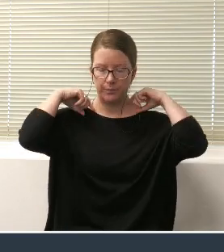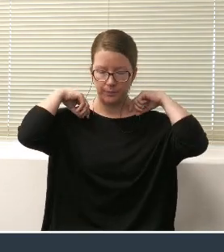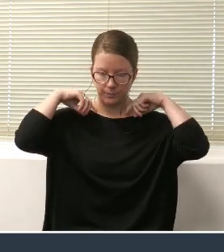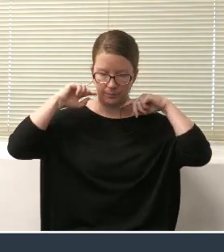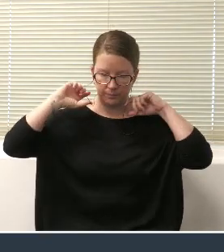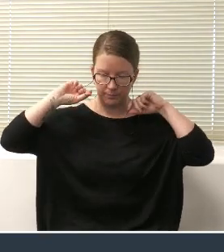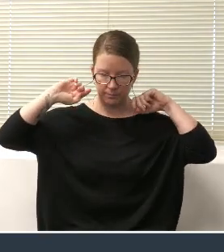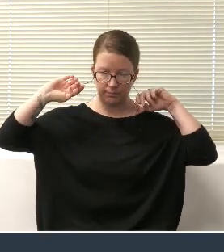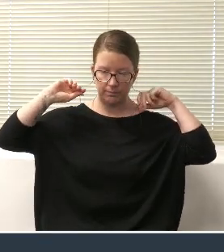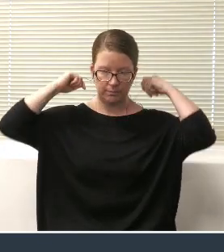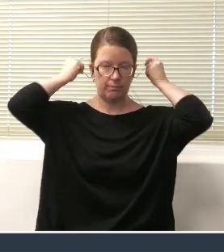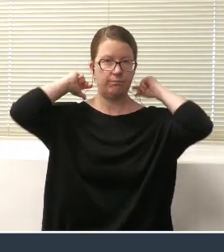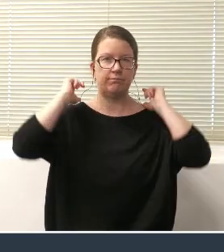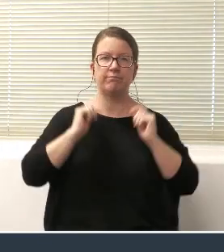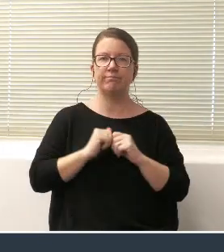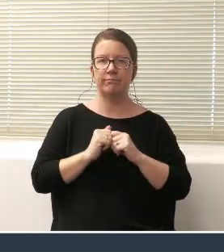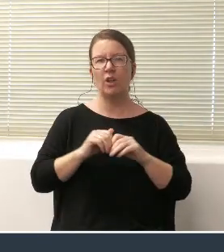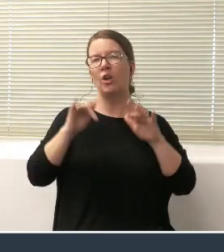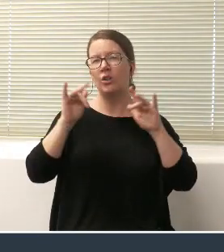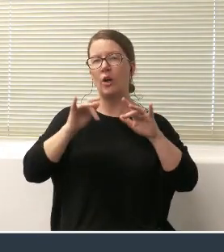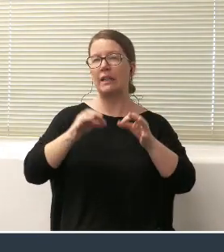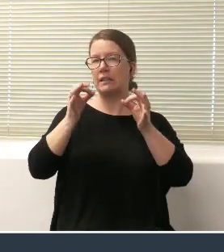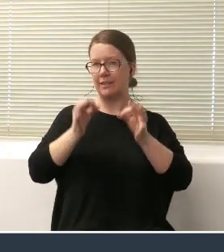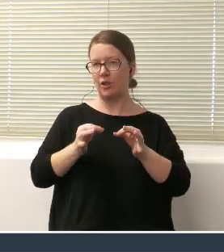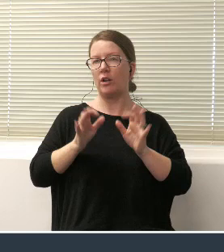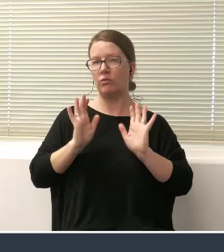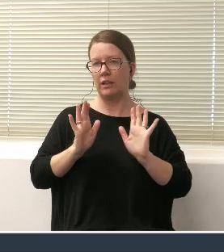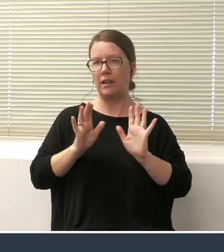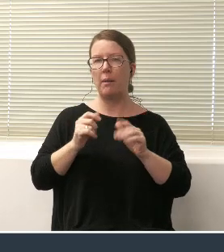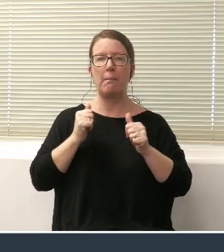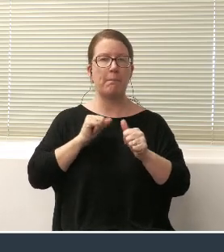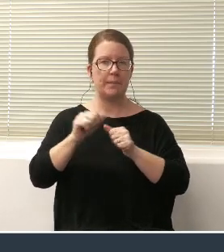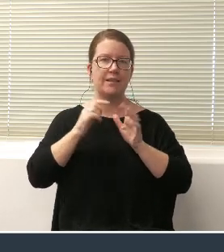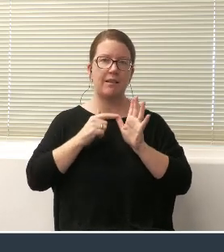to be determined, I think, is probably the best answer for that. Okay, thank you.